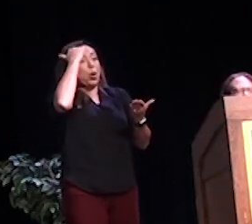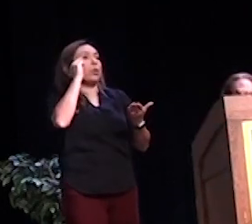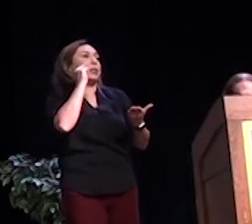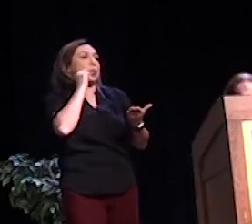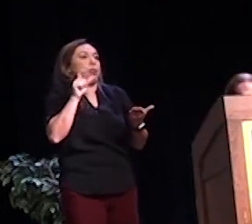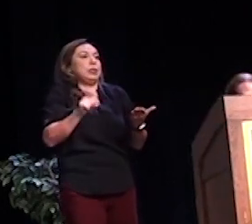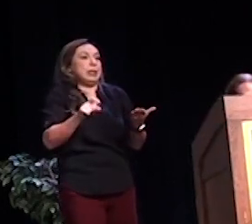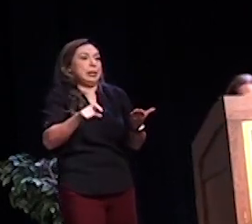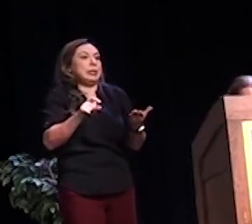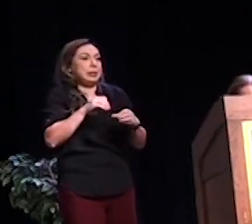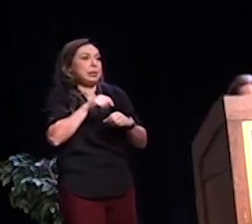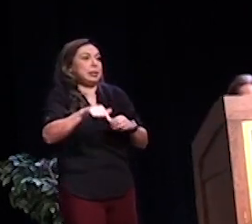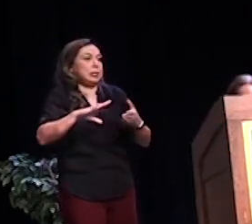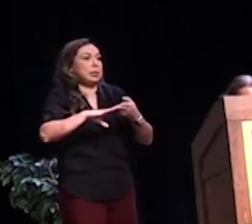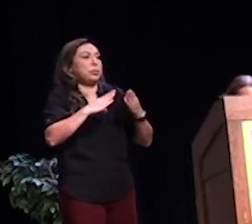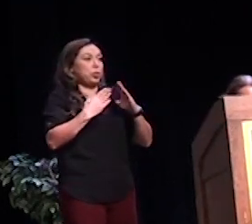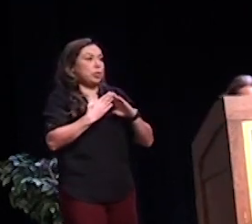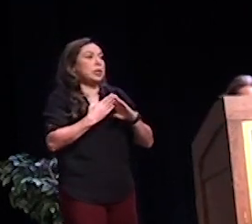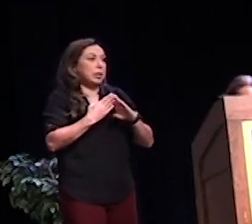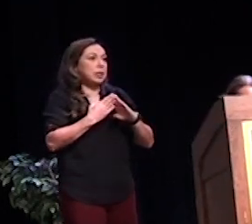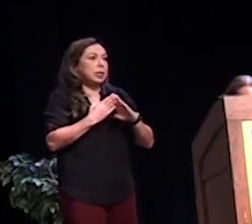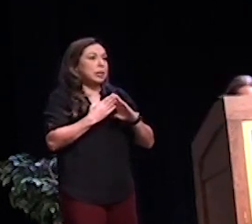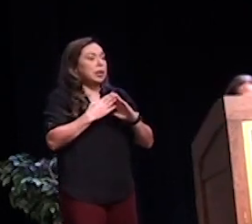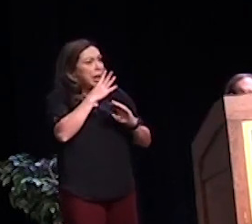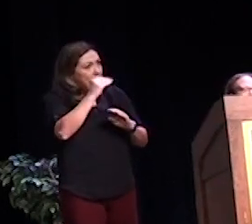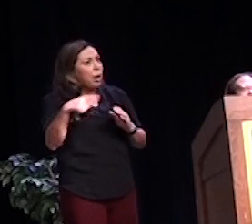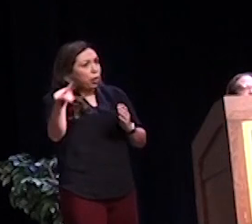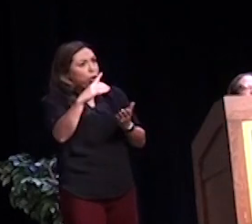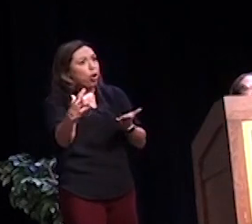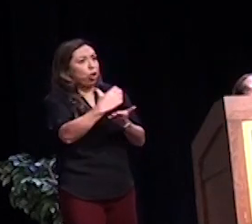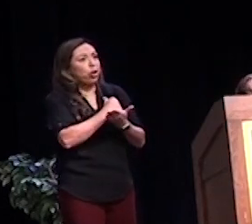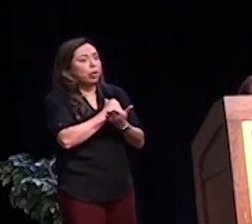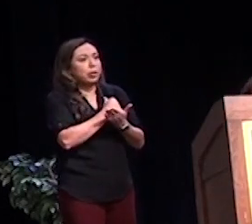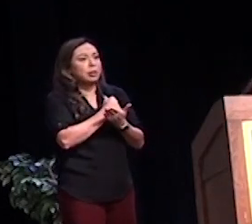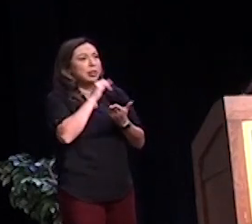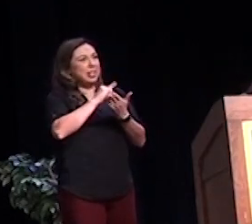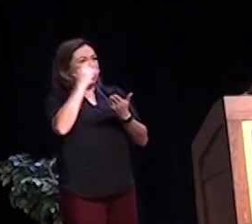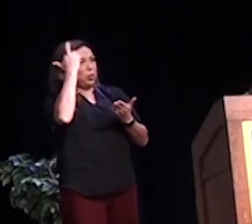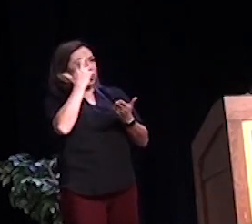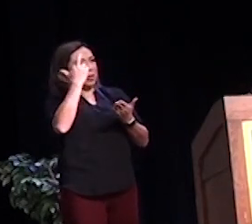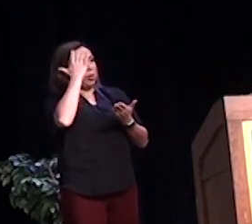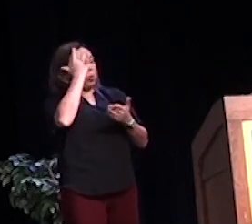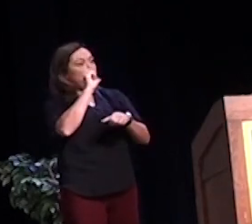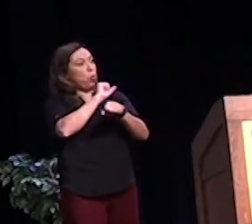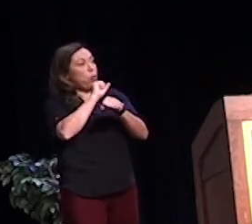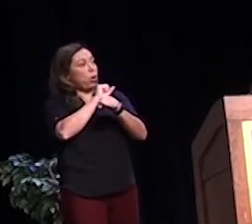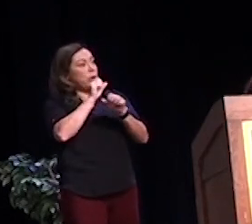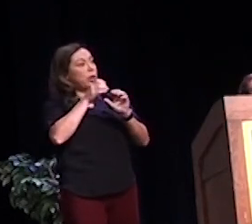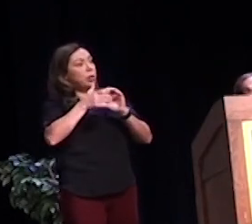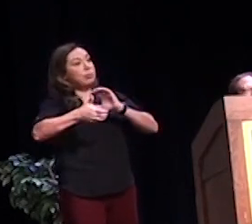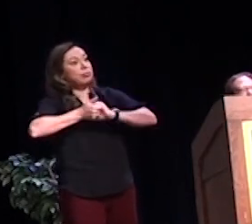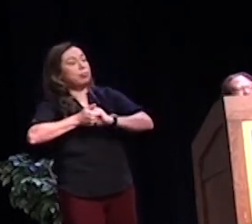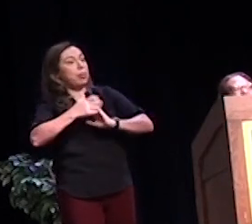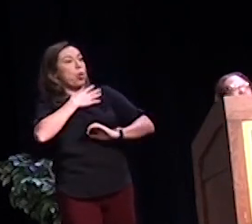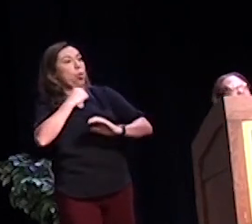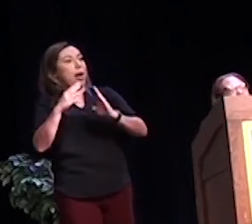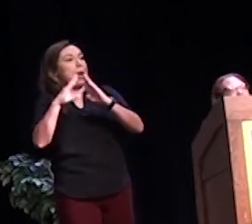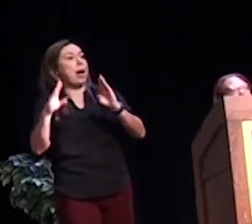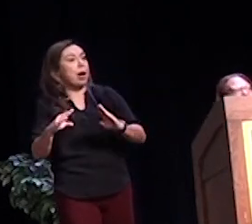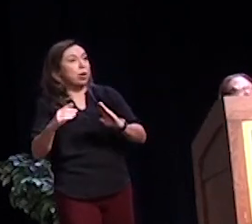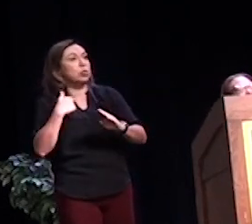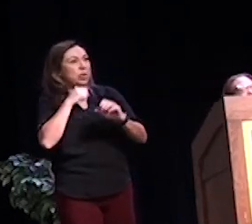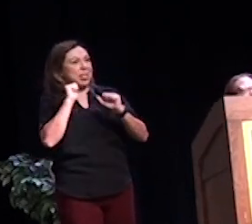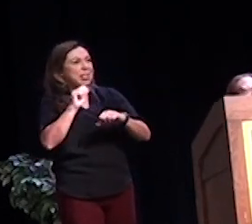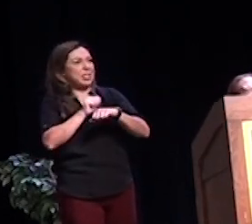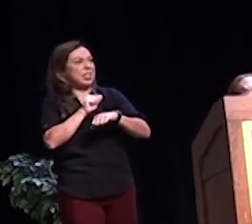this community needs and has earned. It's one of the reasons why working with the White United, we were able to send